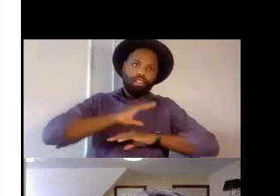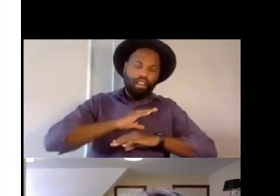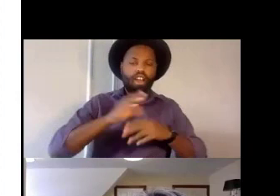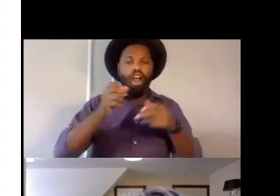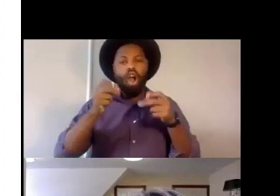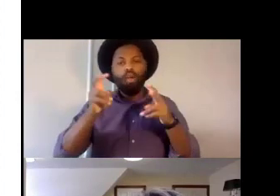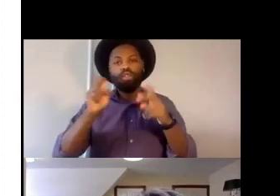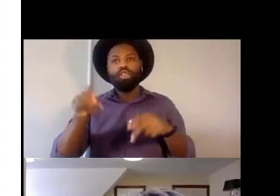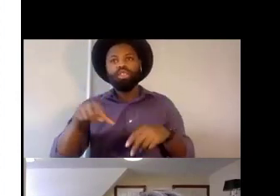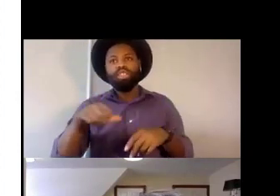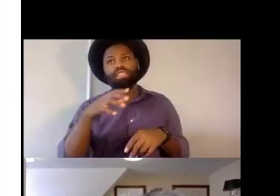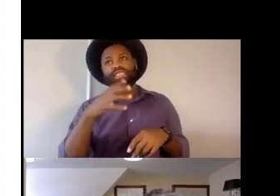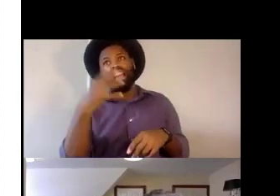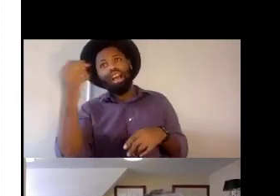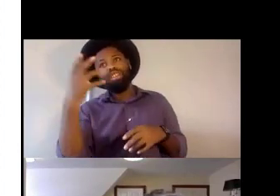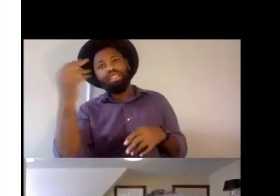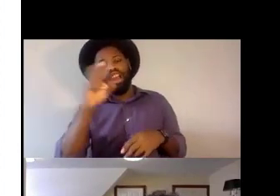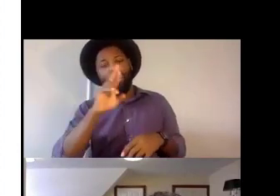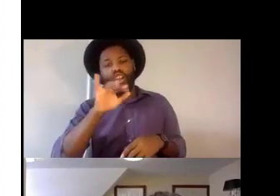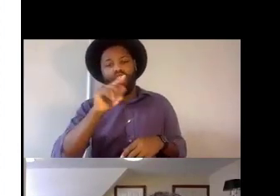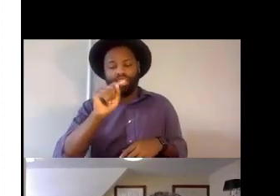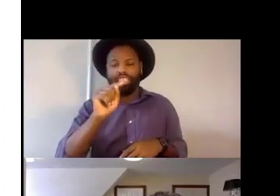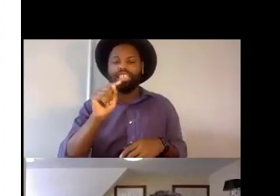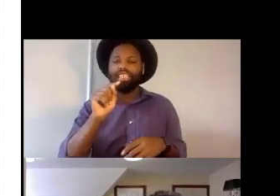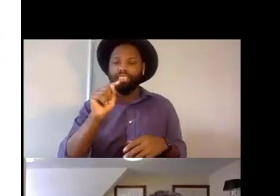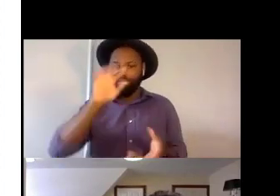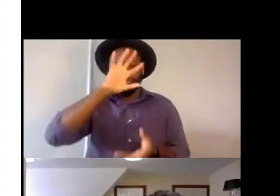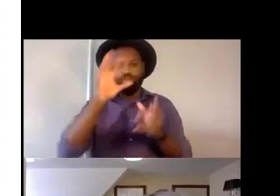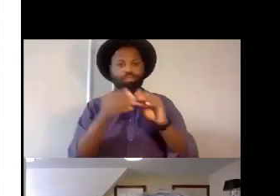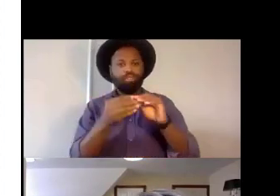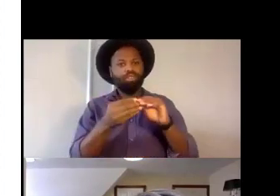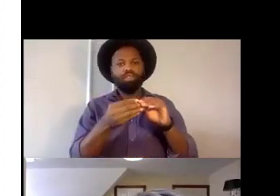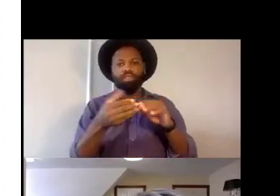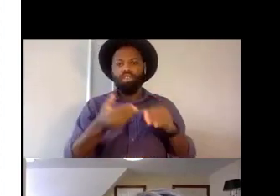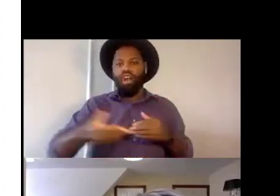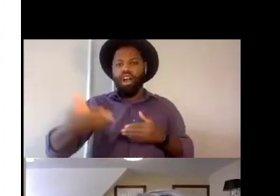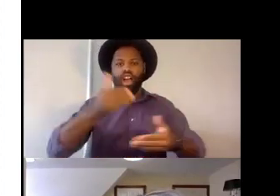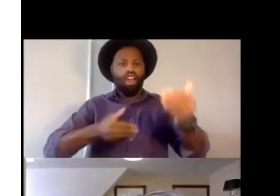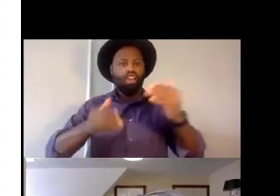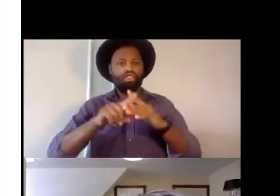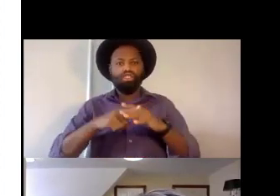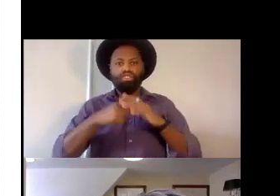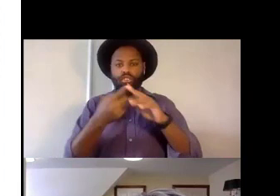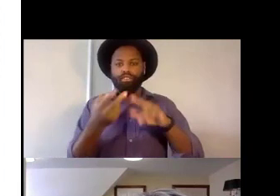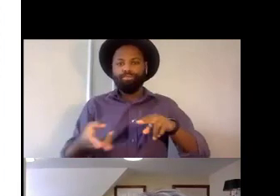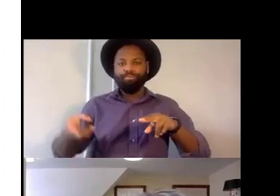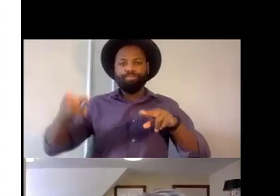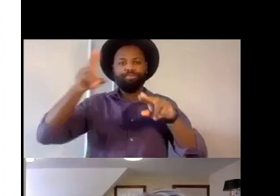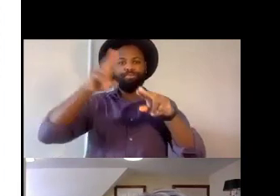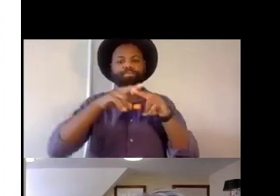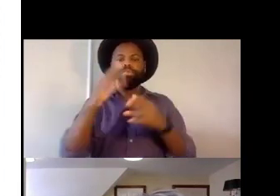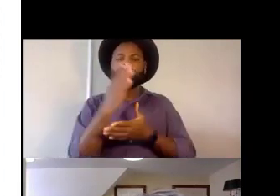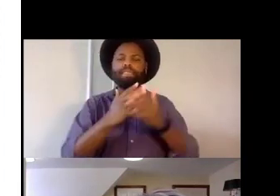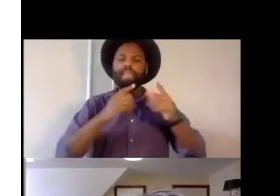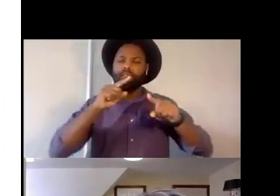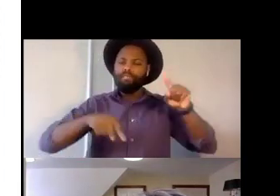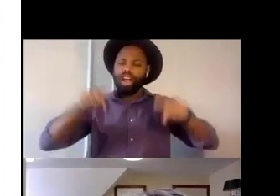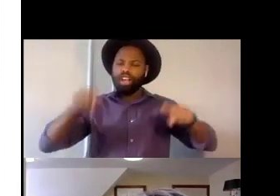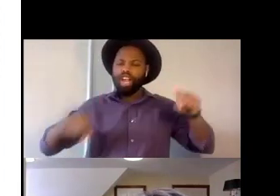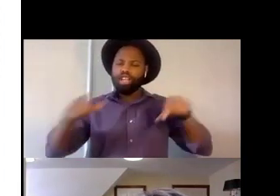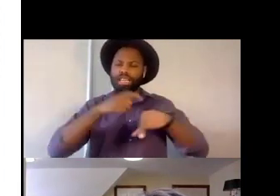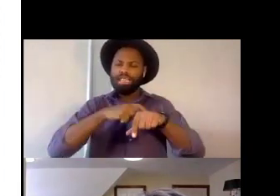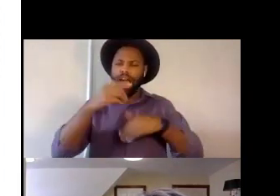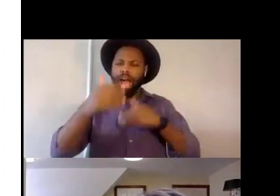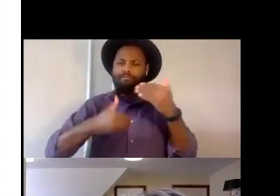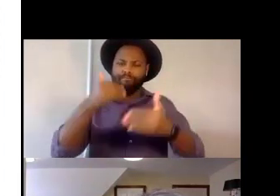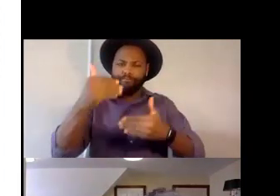elsewhere, the total hires have started to go up. There's some variation over time,